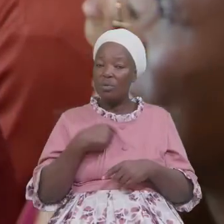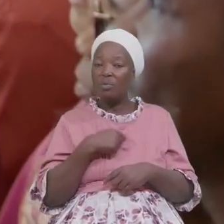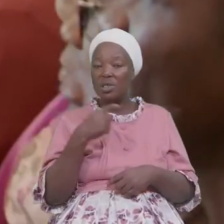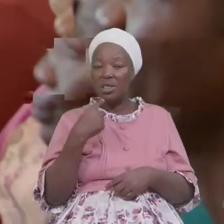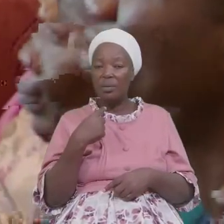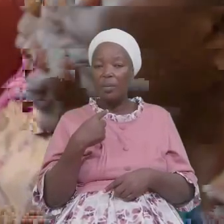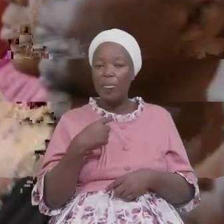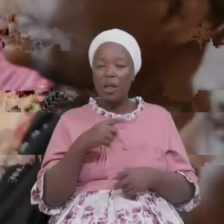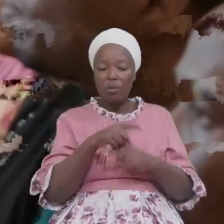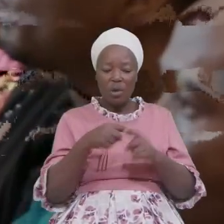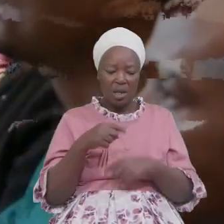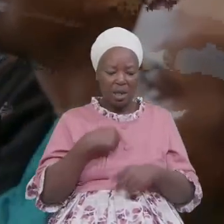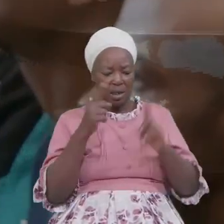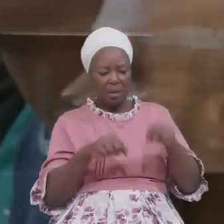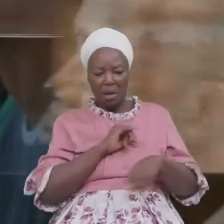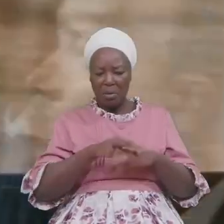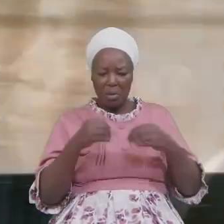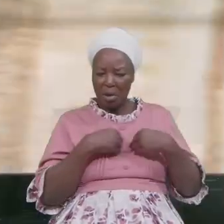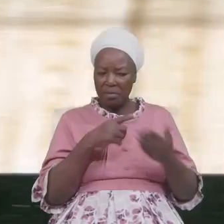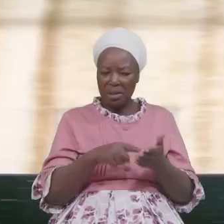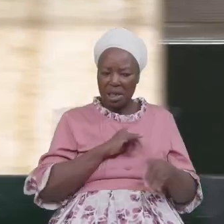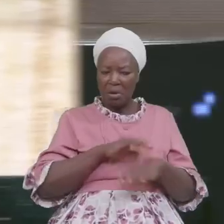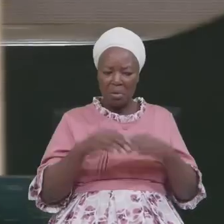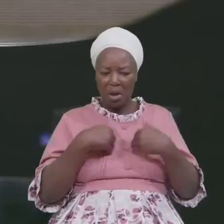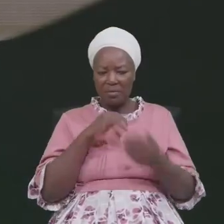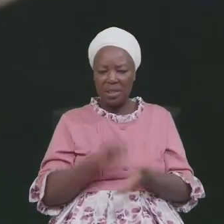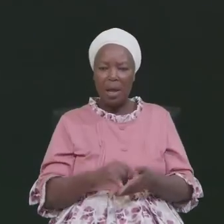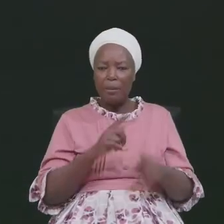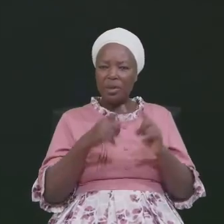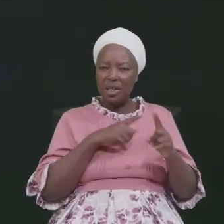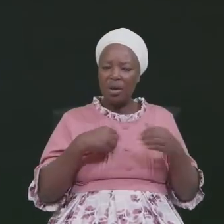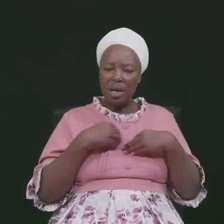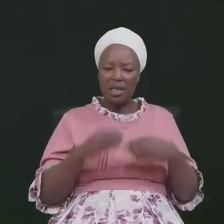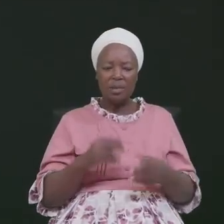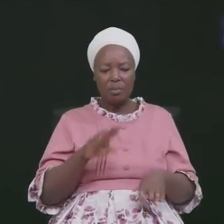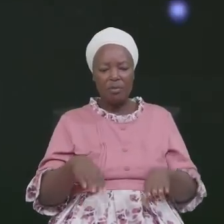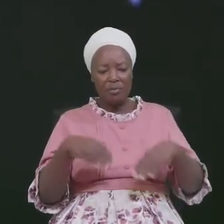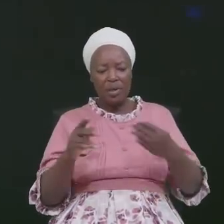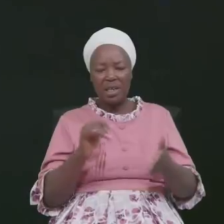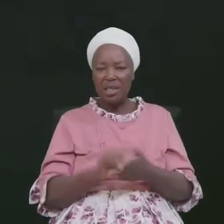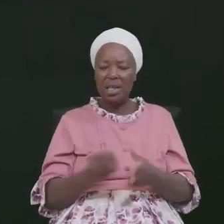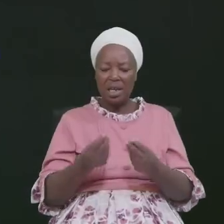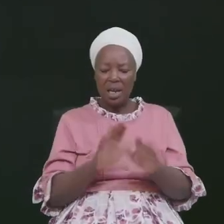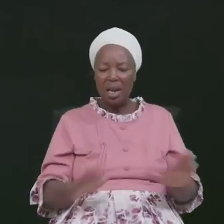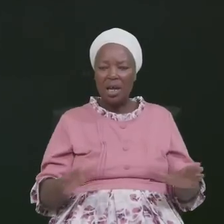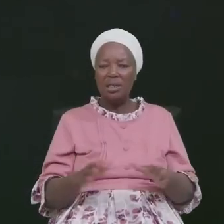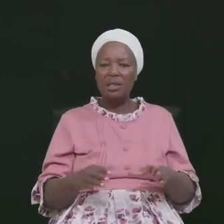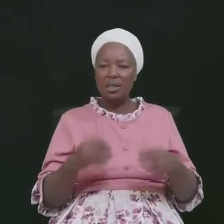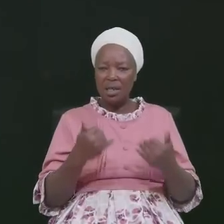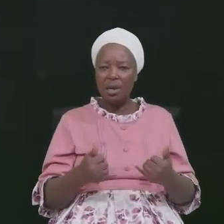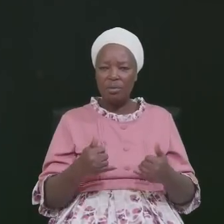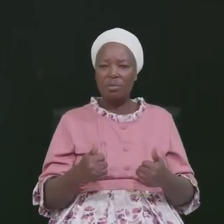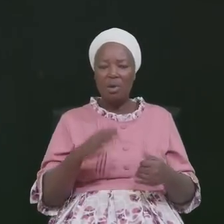have this, I didn't have that, but now God has provided the land, possession, inheritance, wife,